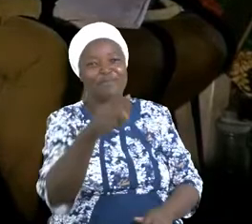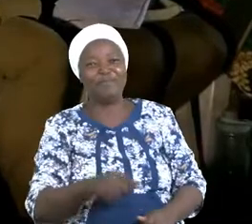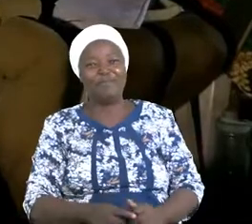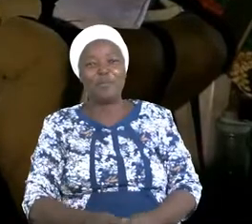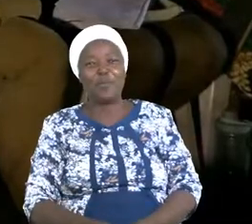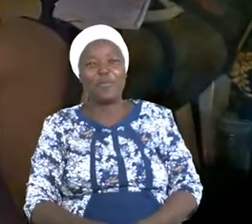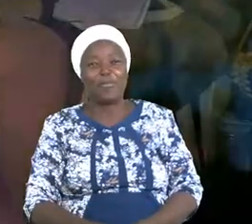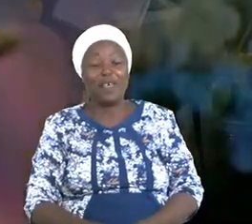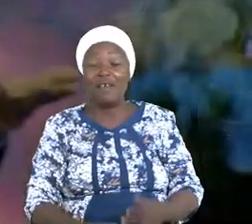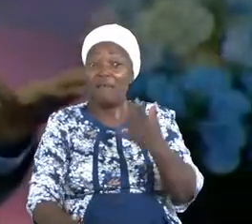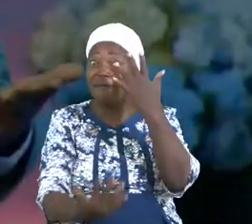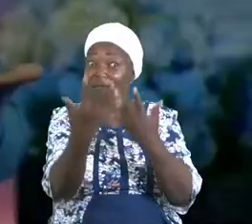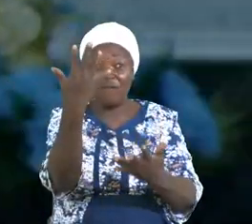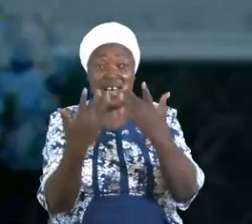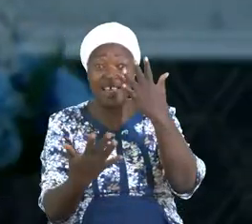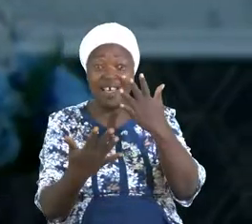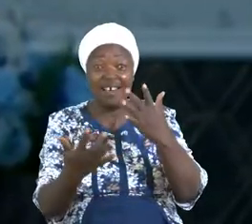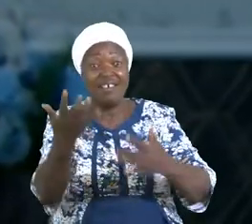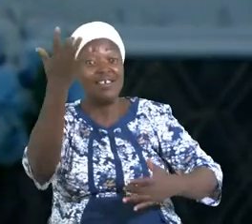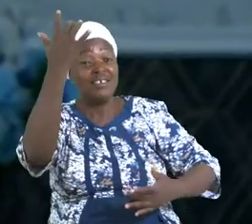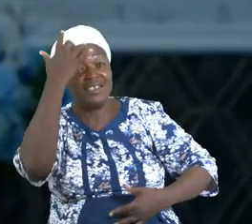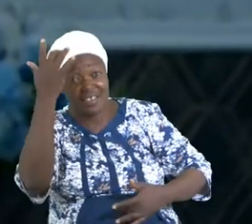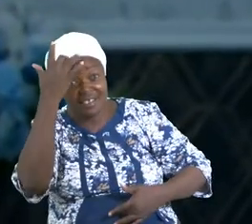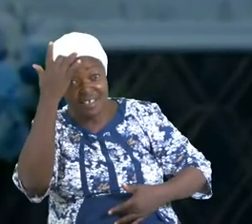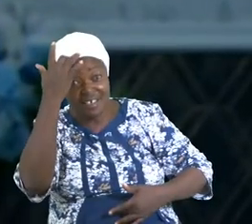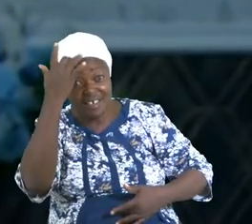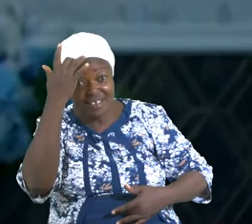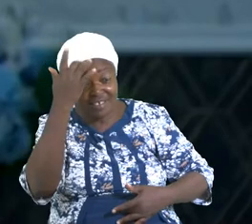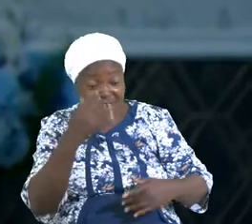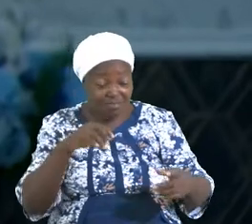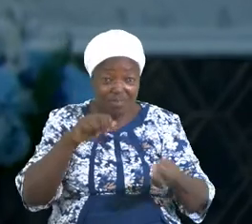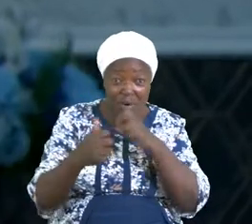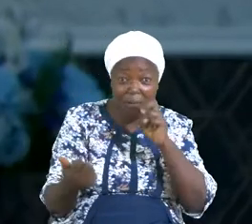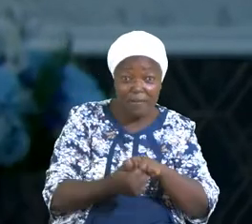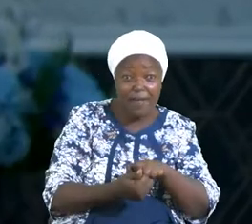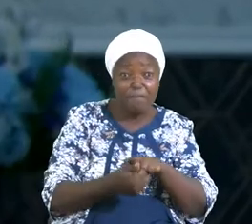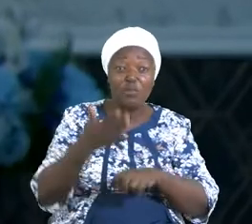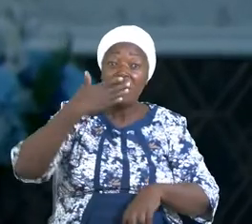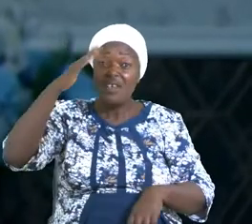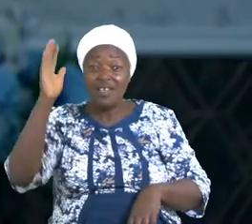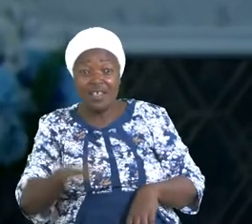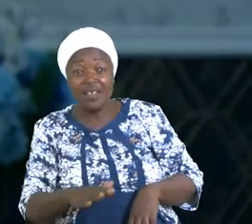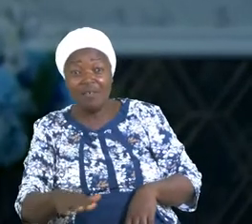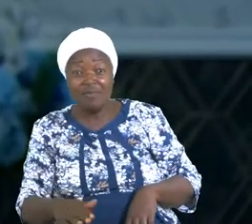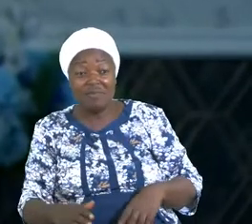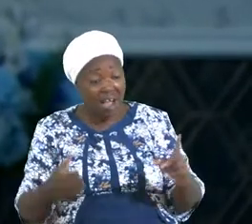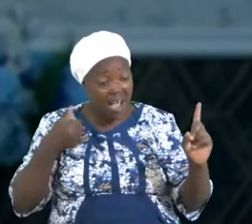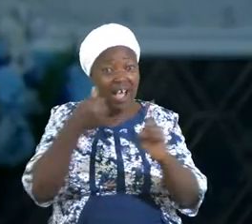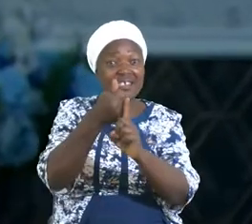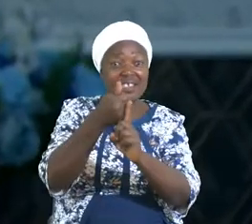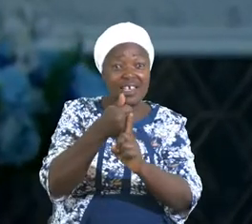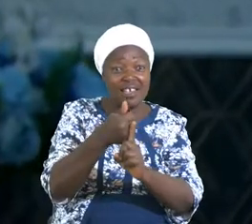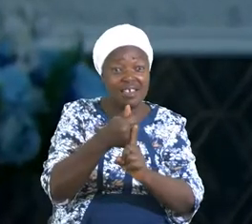Fire, sickness, calamity, evil, accident,